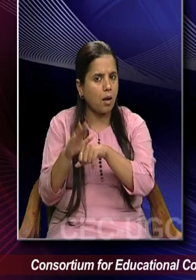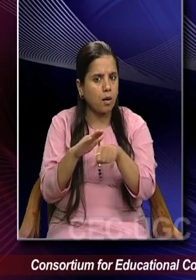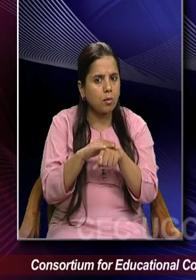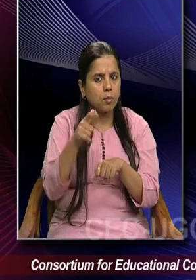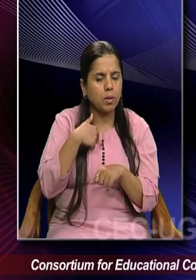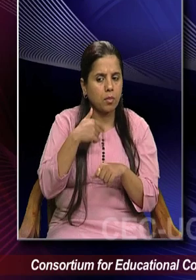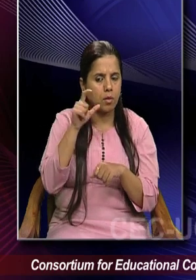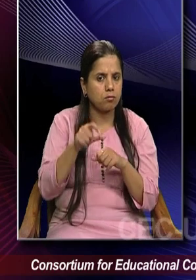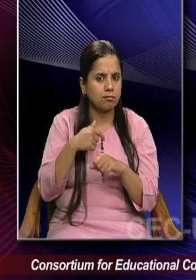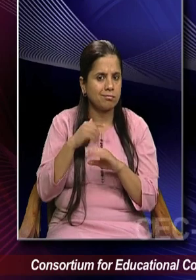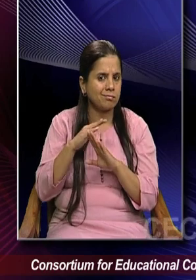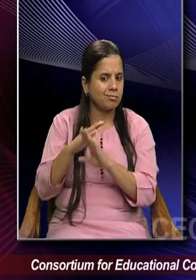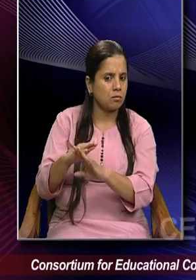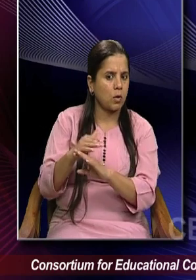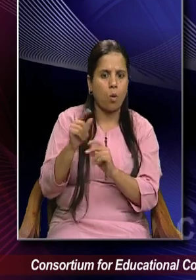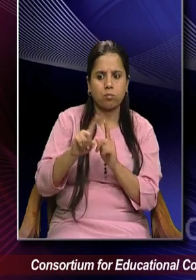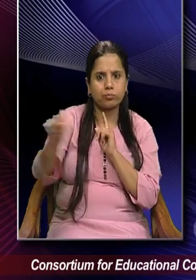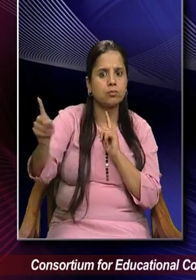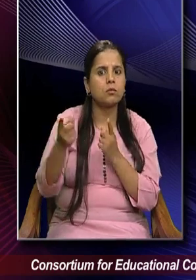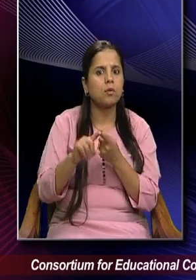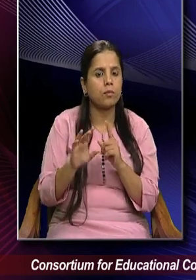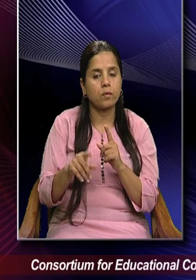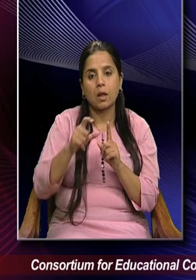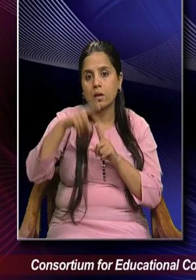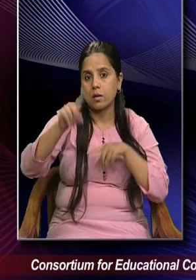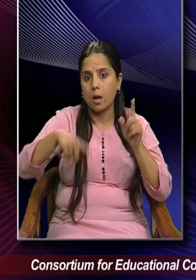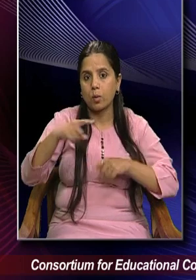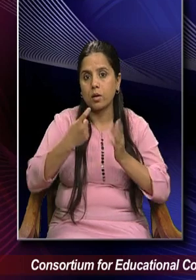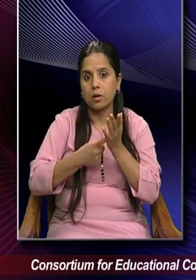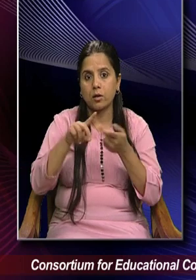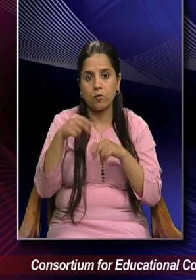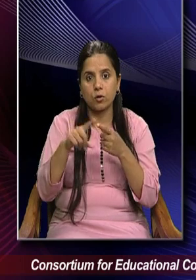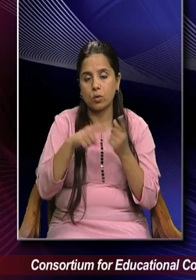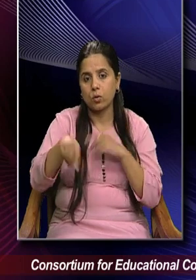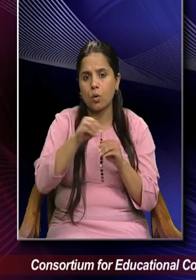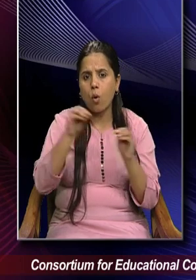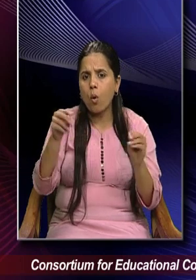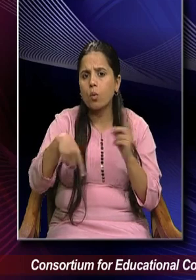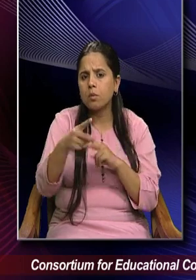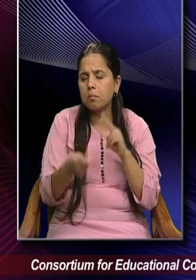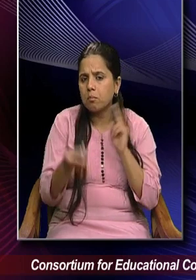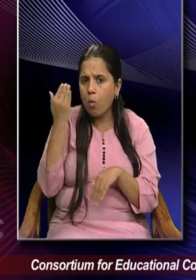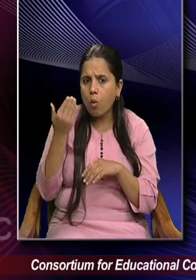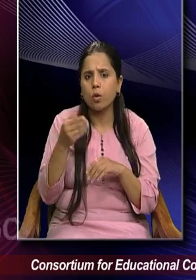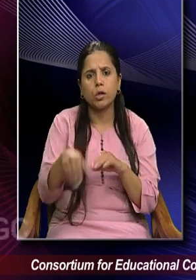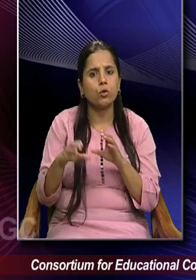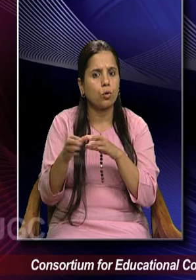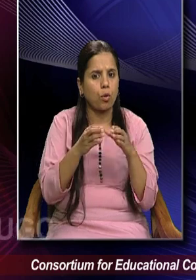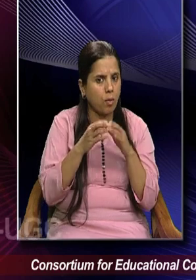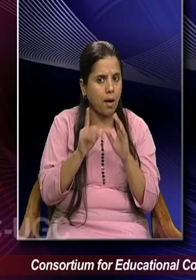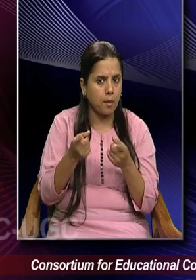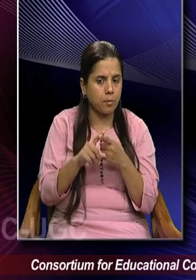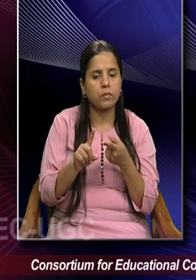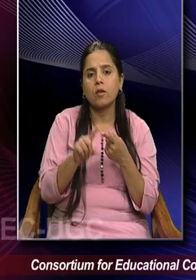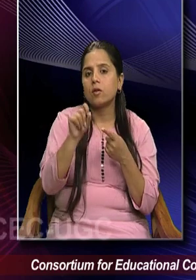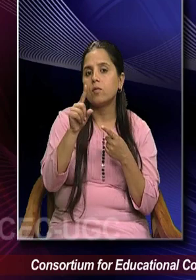detention or deportation. Diverse refugee population. India hosts a variety of refugee groups.